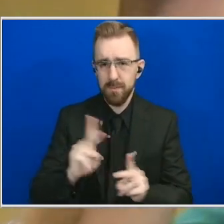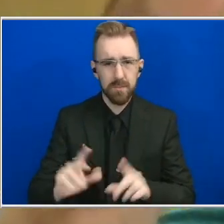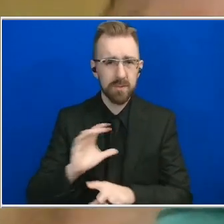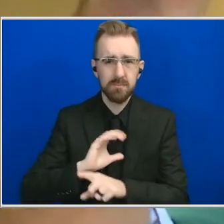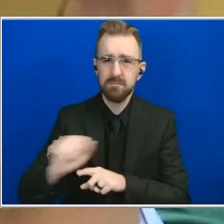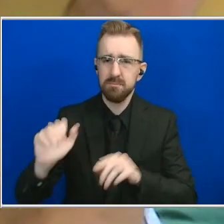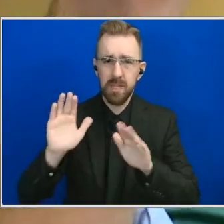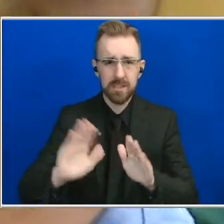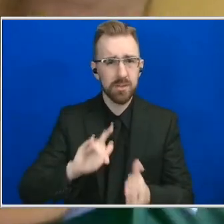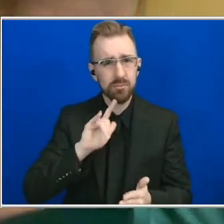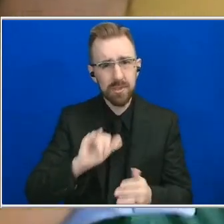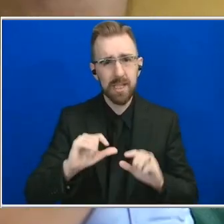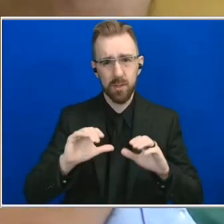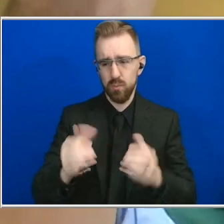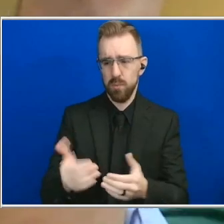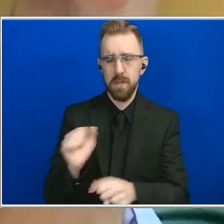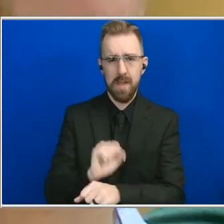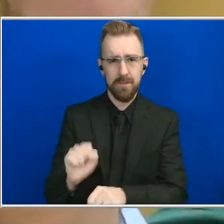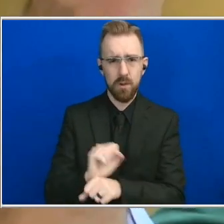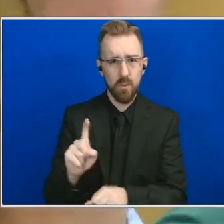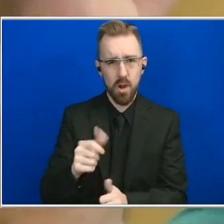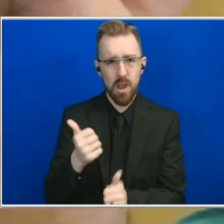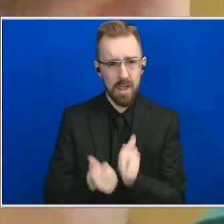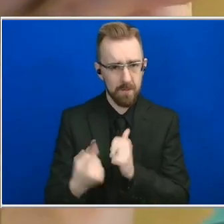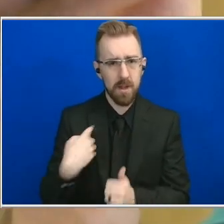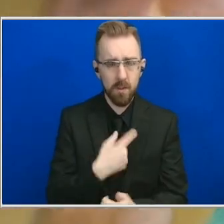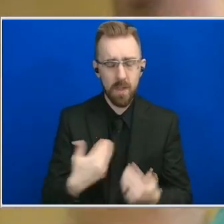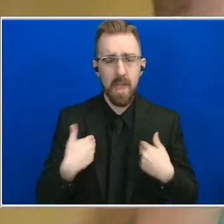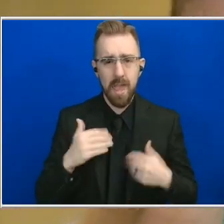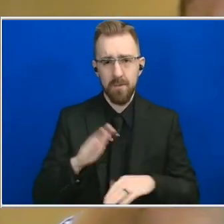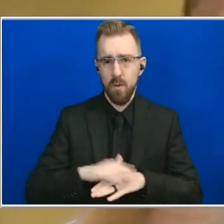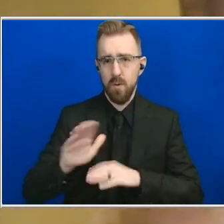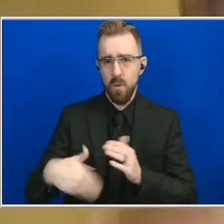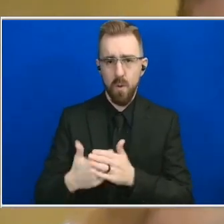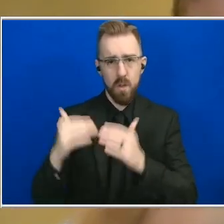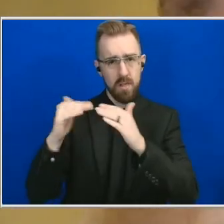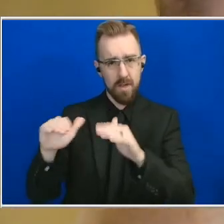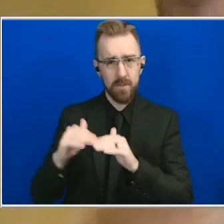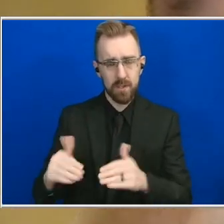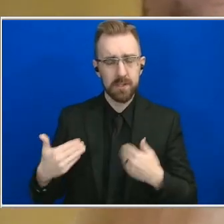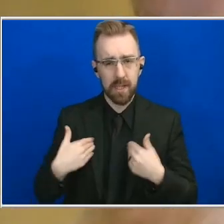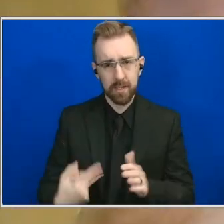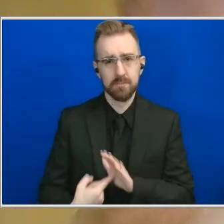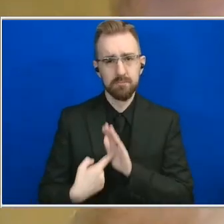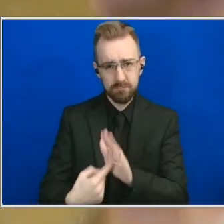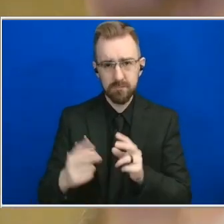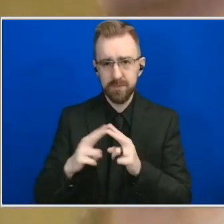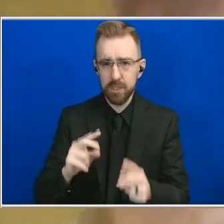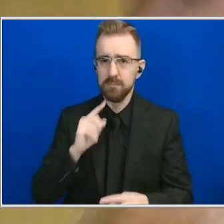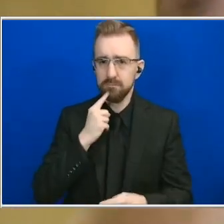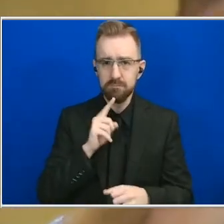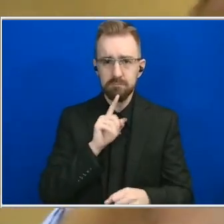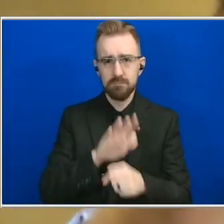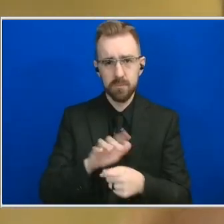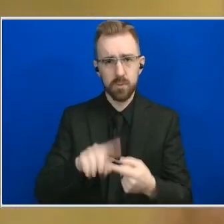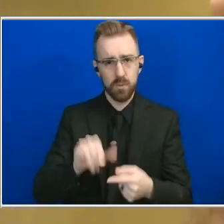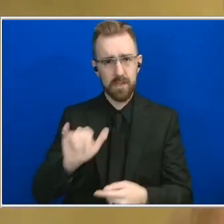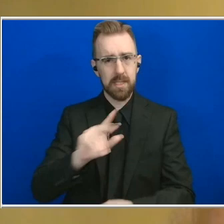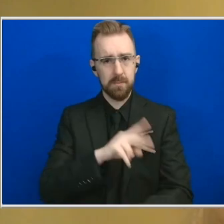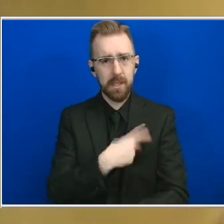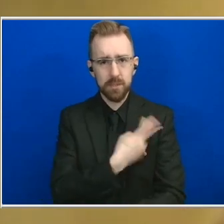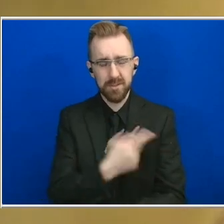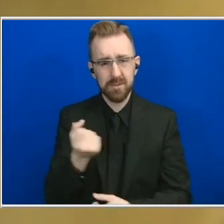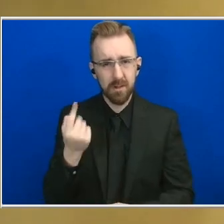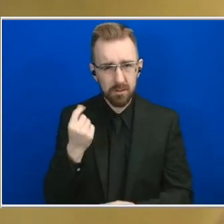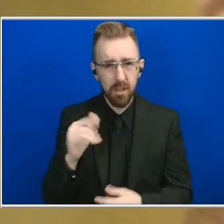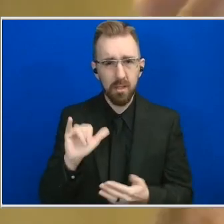is really a group effort where everybody that we have on all levels has demonstrated a very serious commitment to these patients and understands that